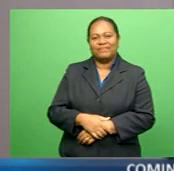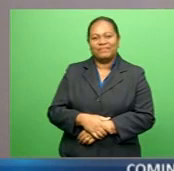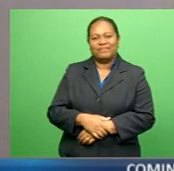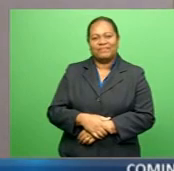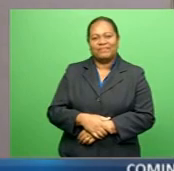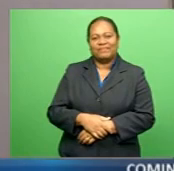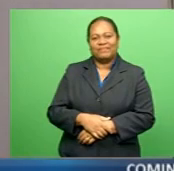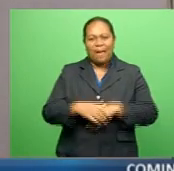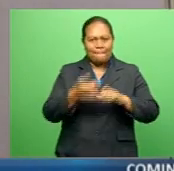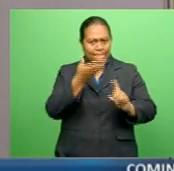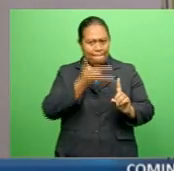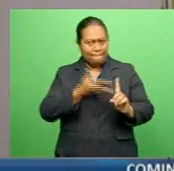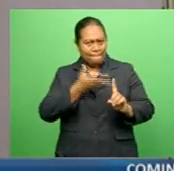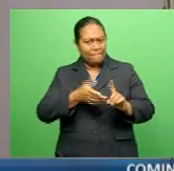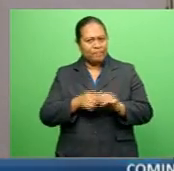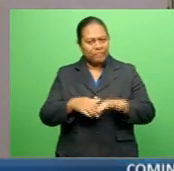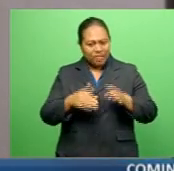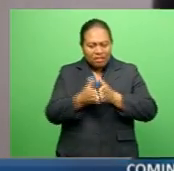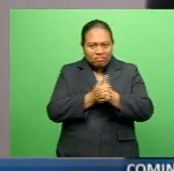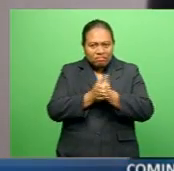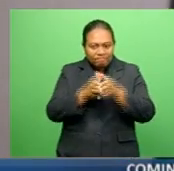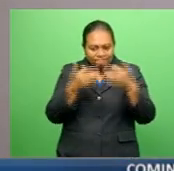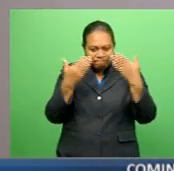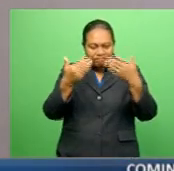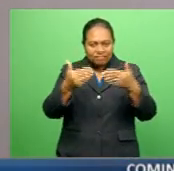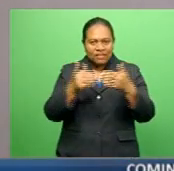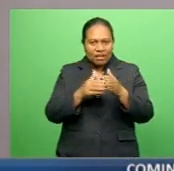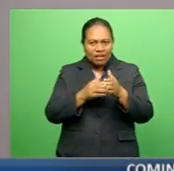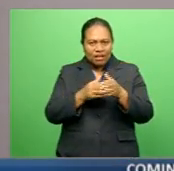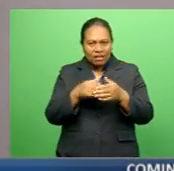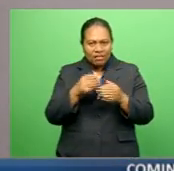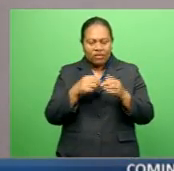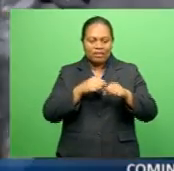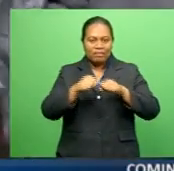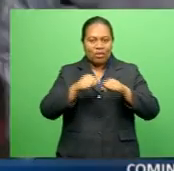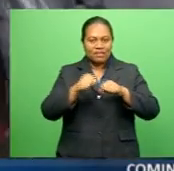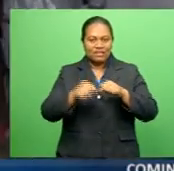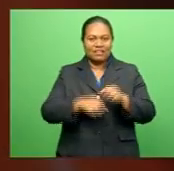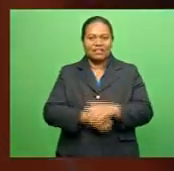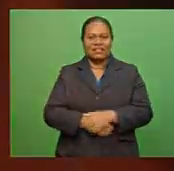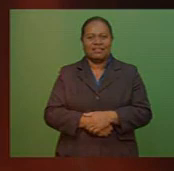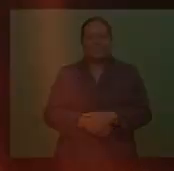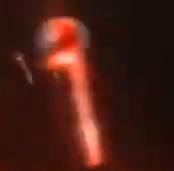And Benjamin Joseph looks forward to next bout This and more coming up